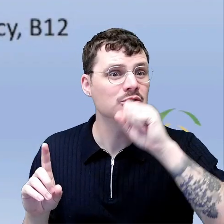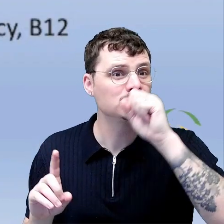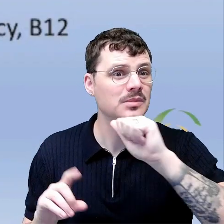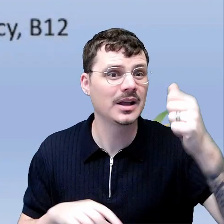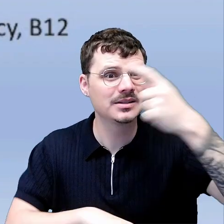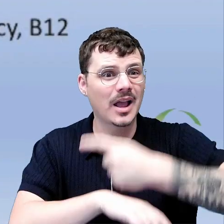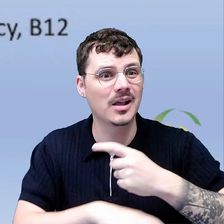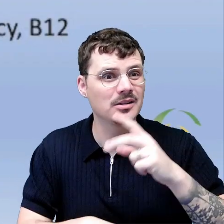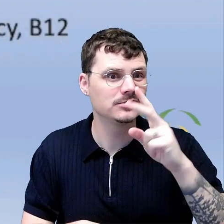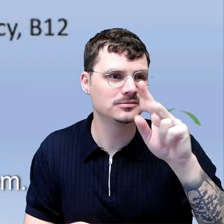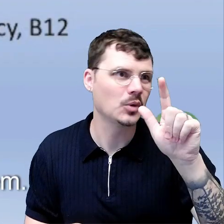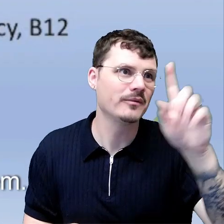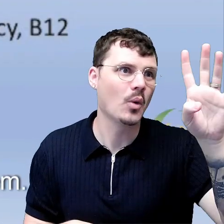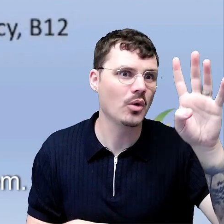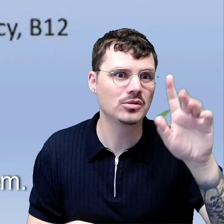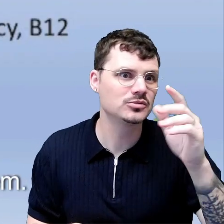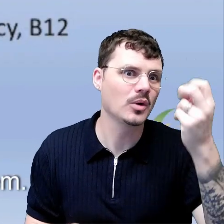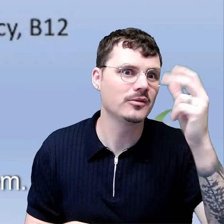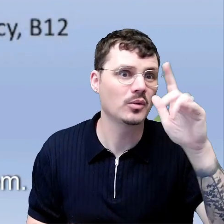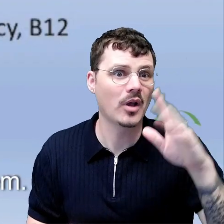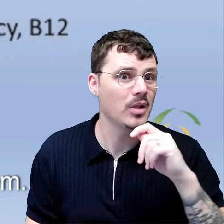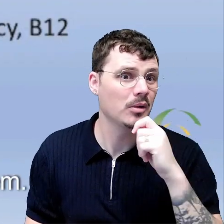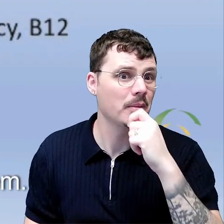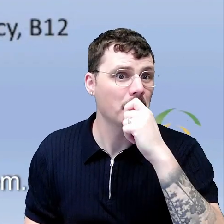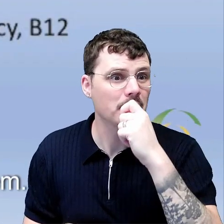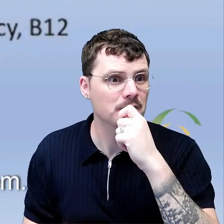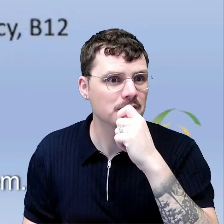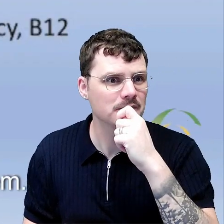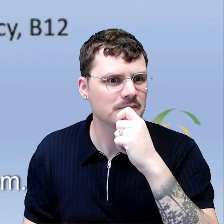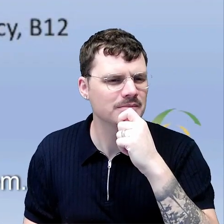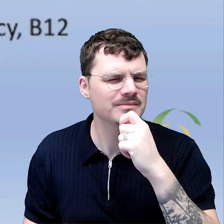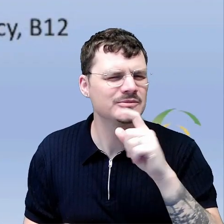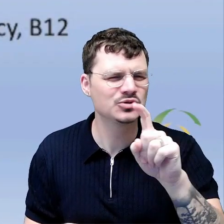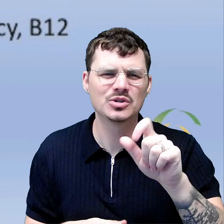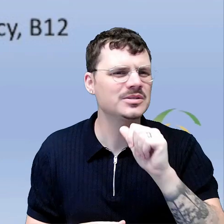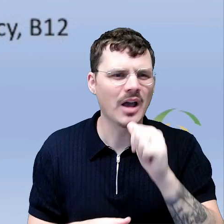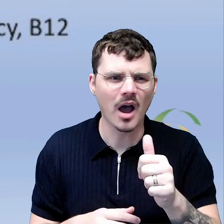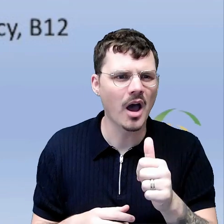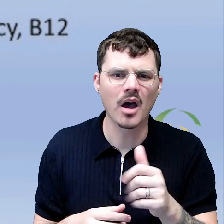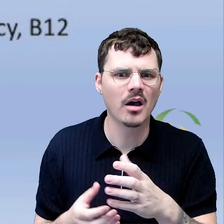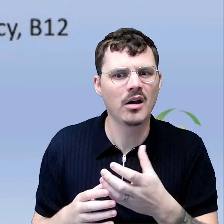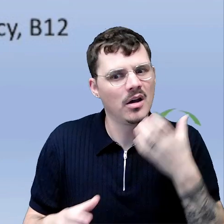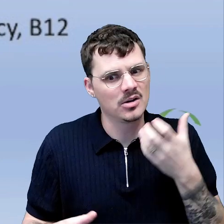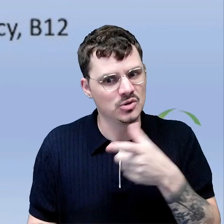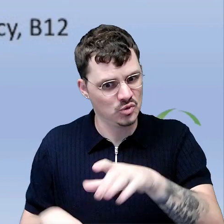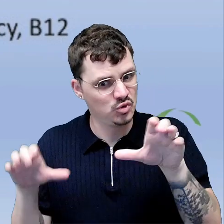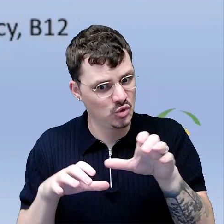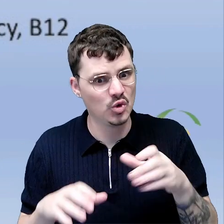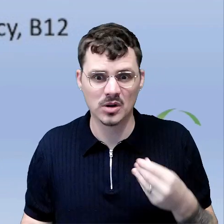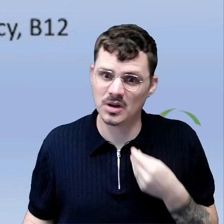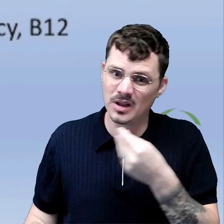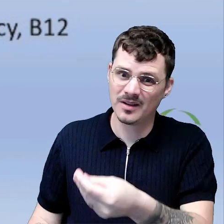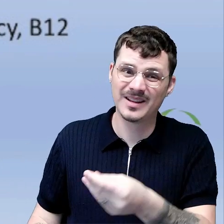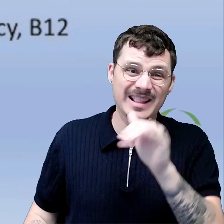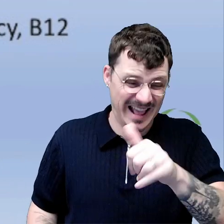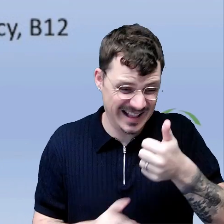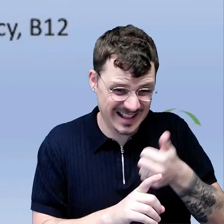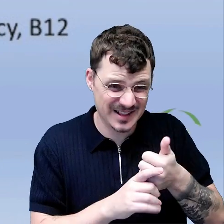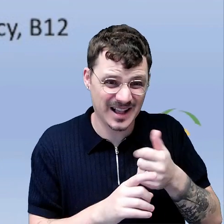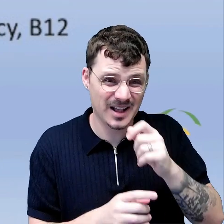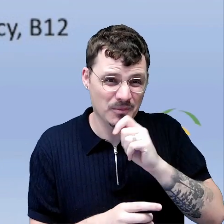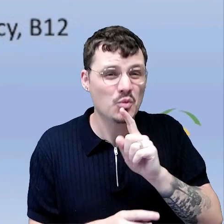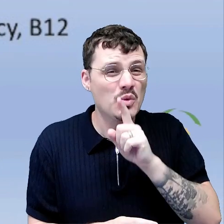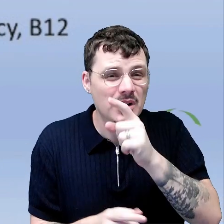popsicles a day should not be leveraged to try and earn them. Those are his treatment.